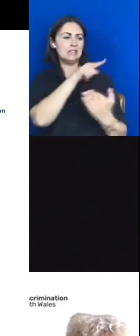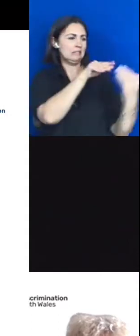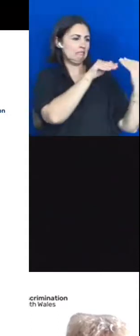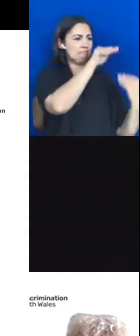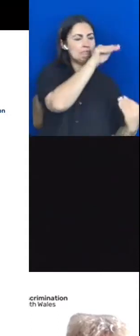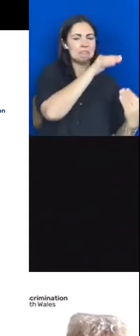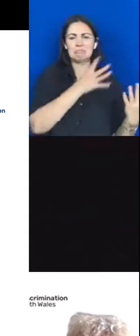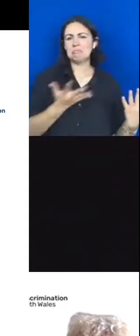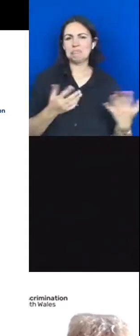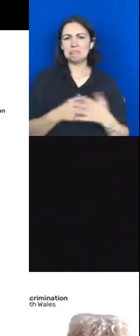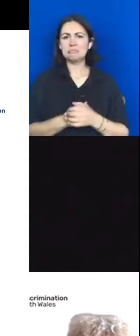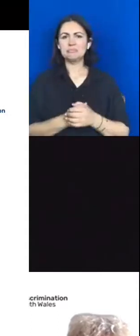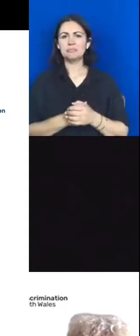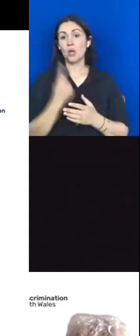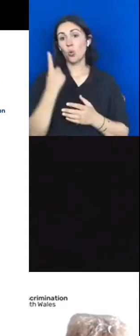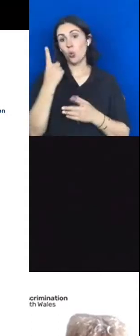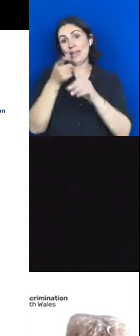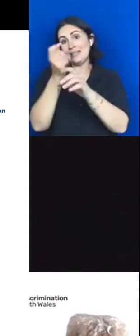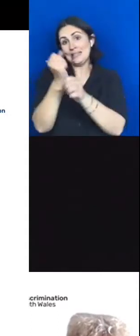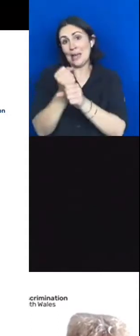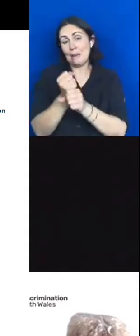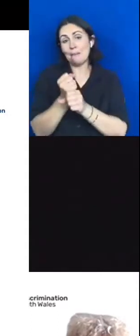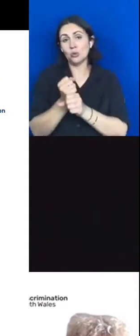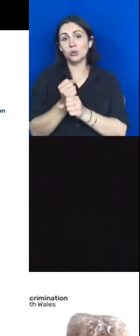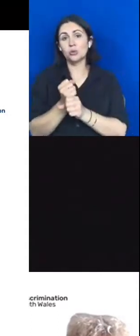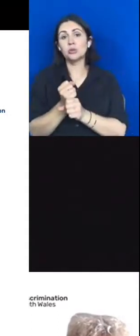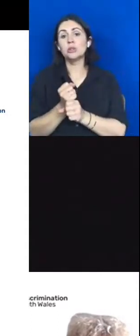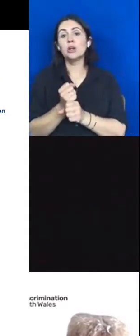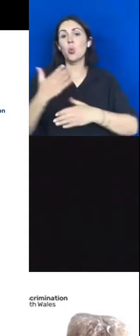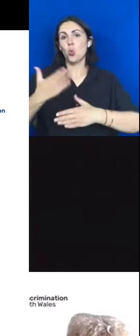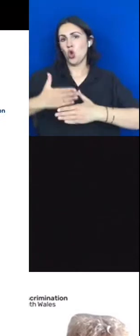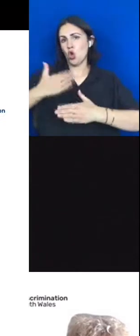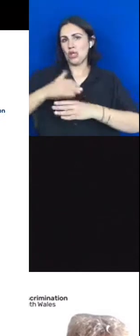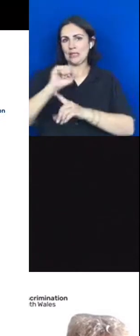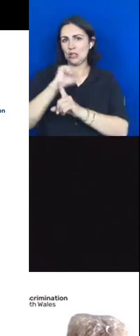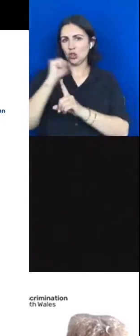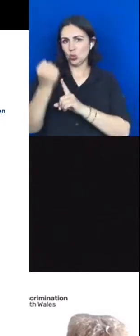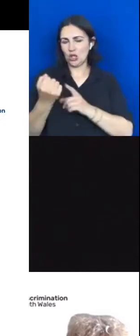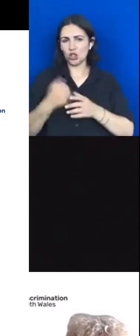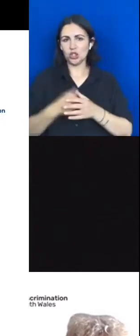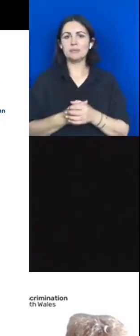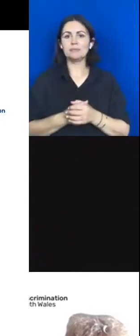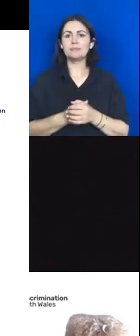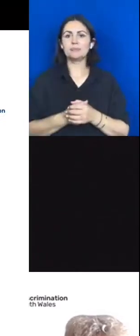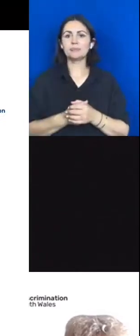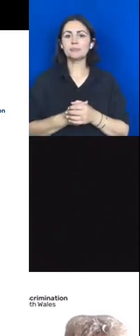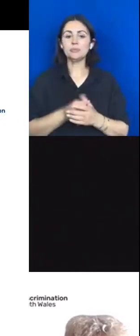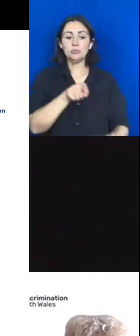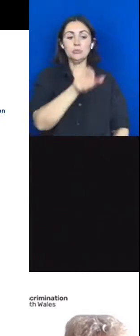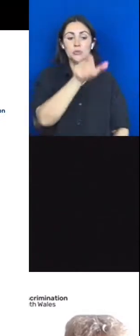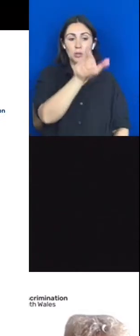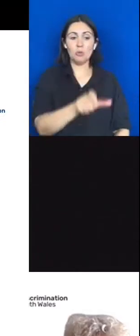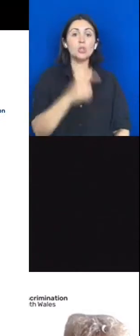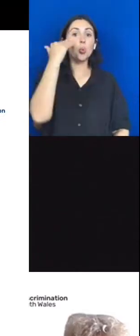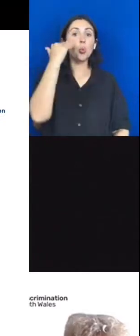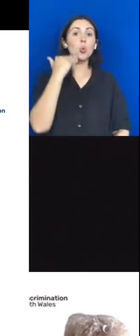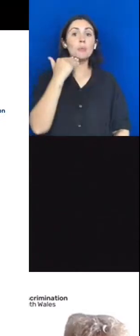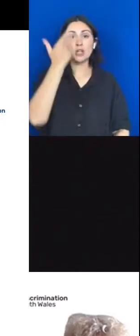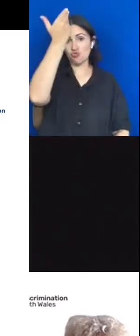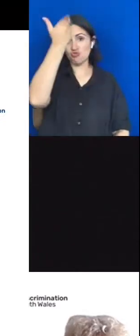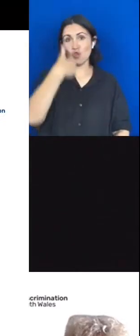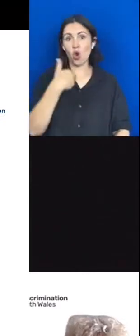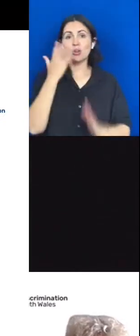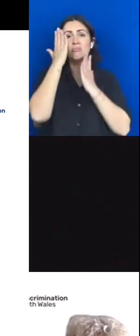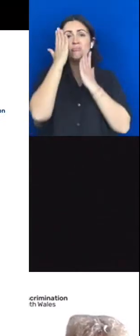So I have an example from an employment situation. Jenny had a stroke and her face is partially